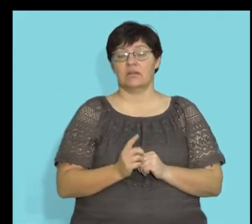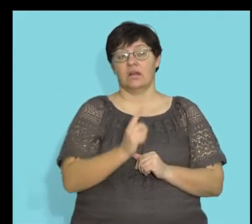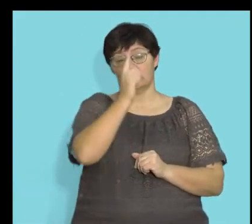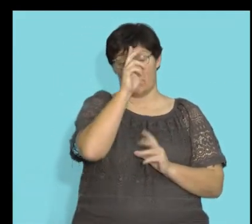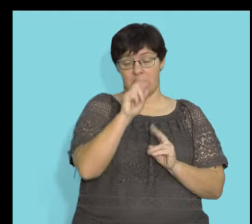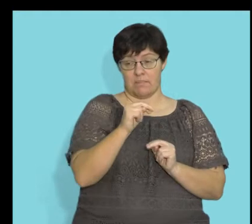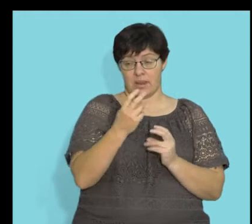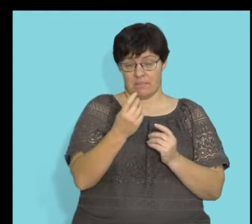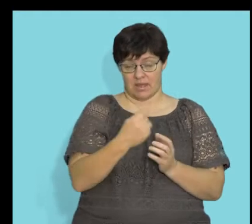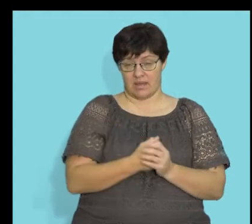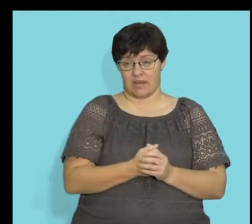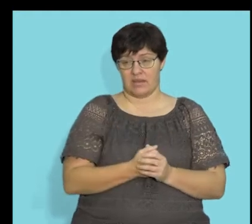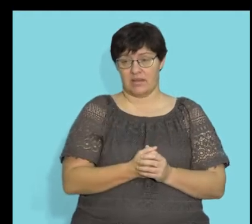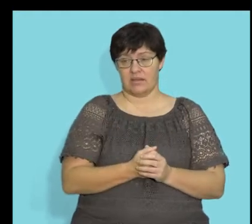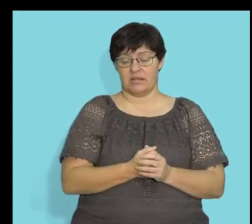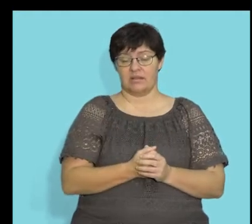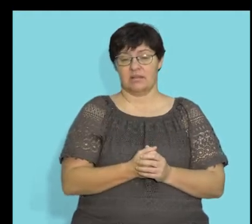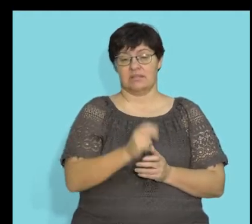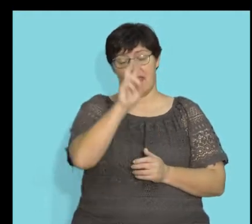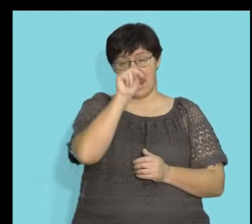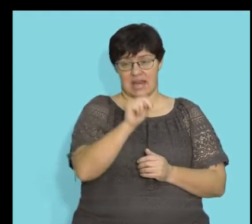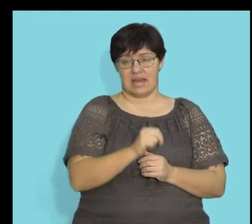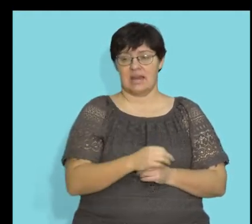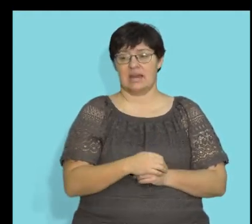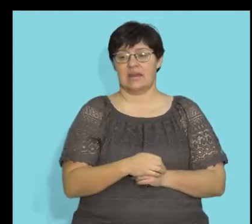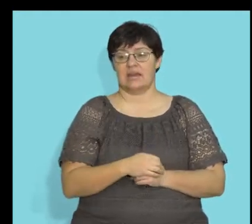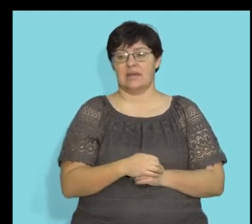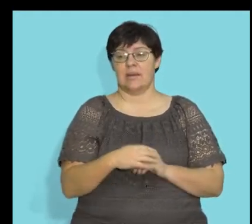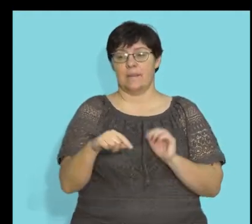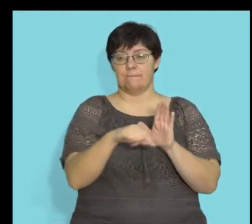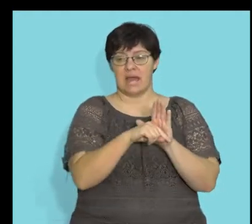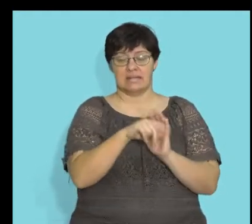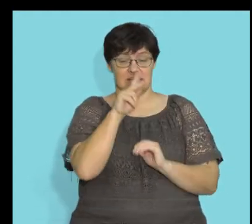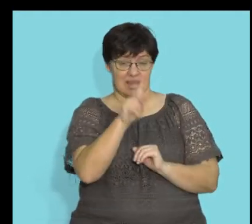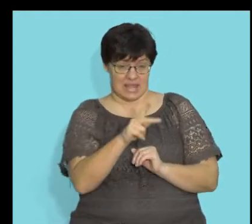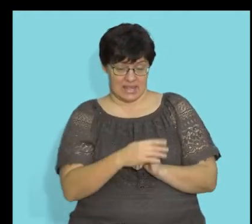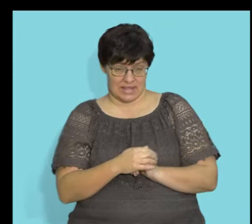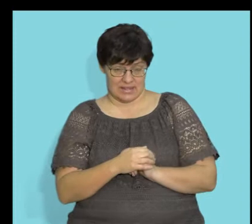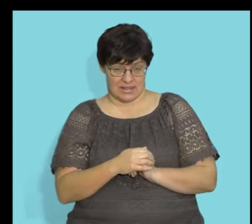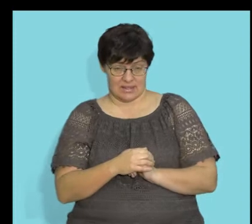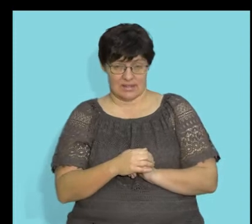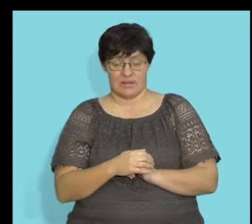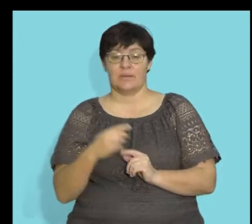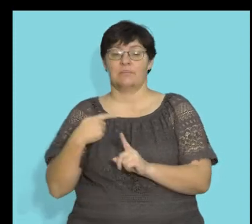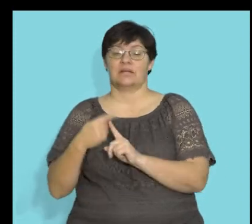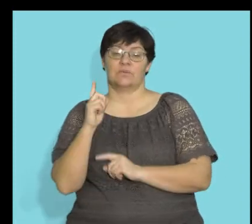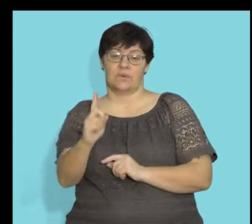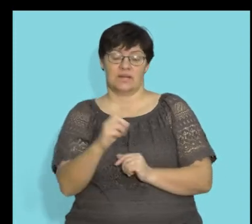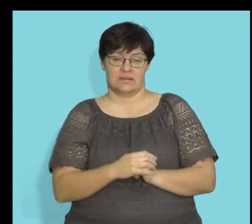the top number, the number on top of the sigma sign, I subtract the bottom number, and